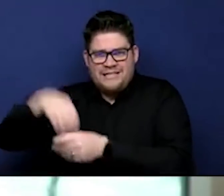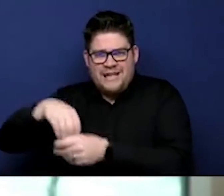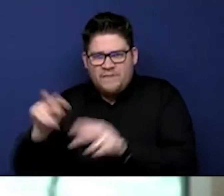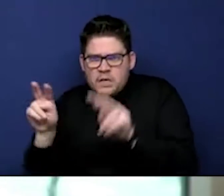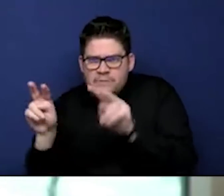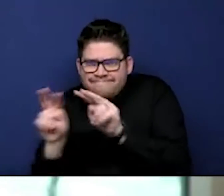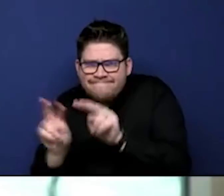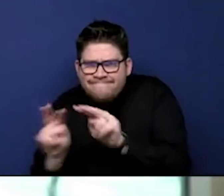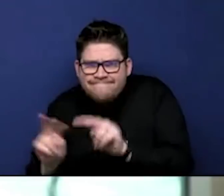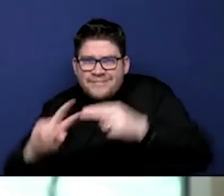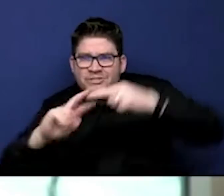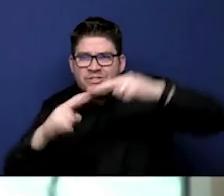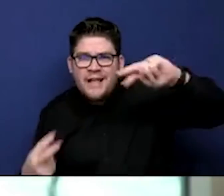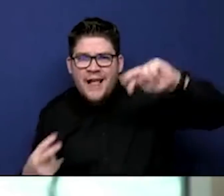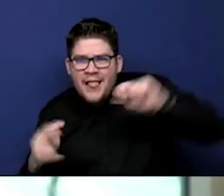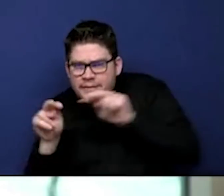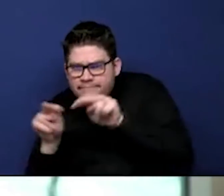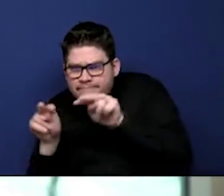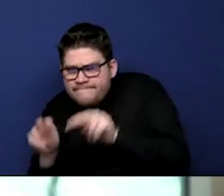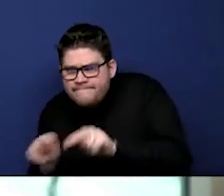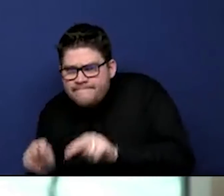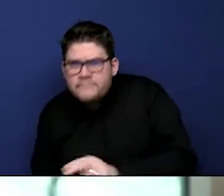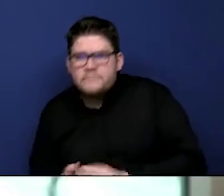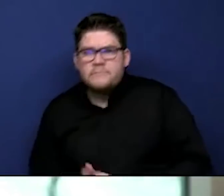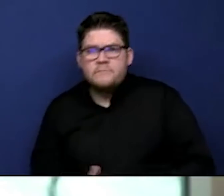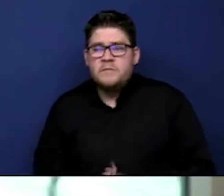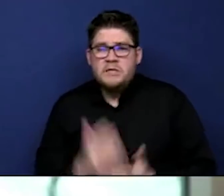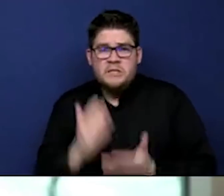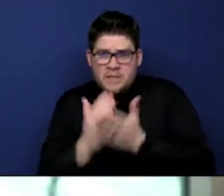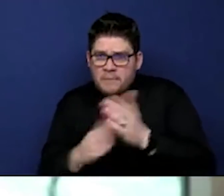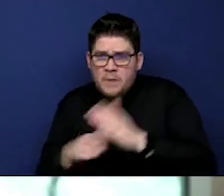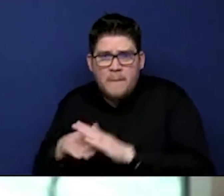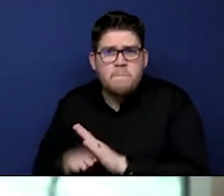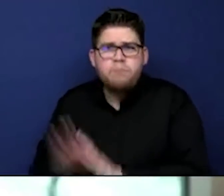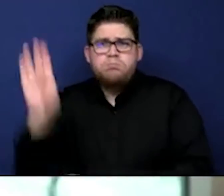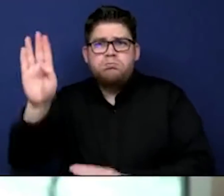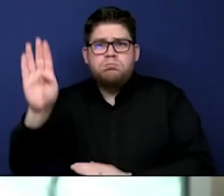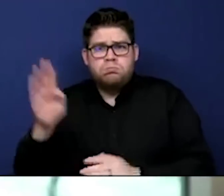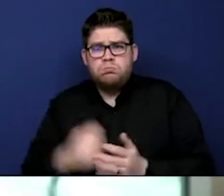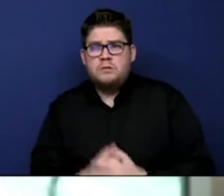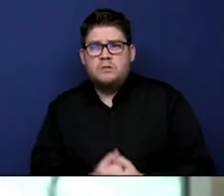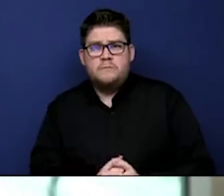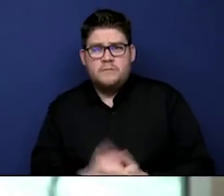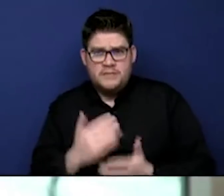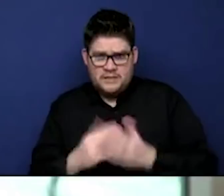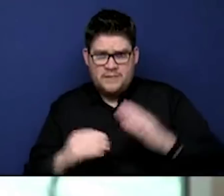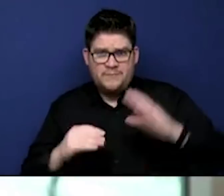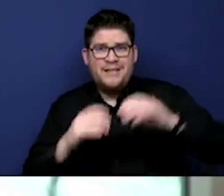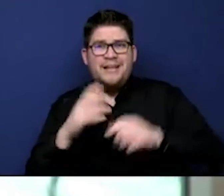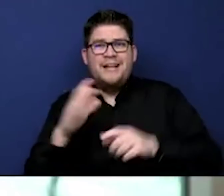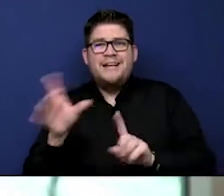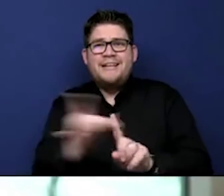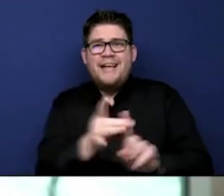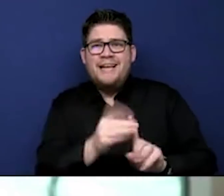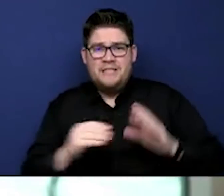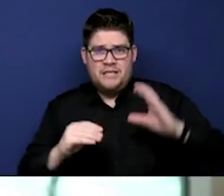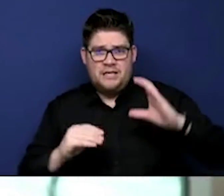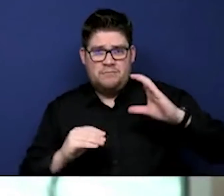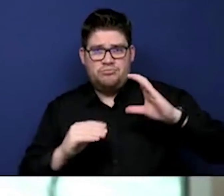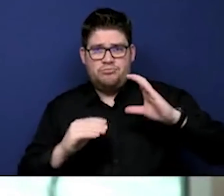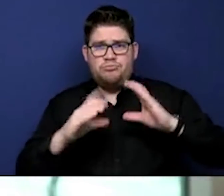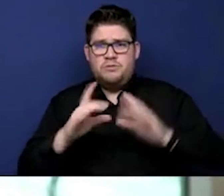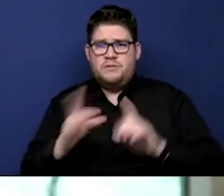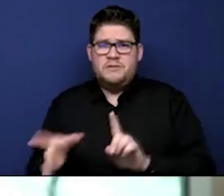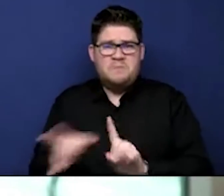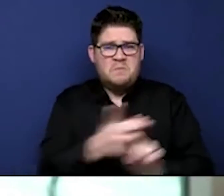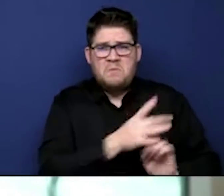them can really take off. Usually one strain will outcompete the others at any one period of time, and for us right now,